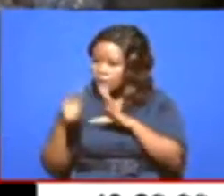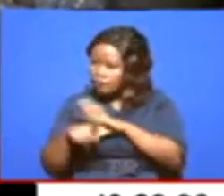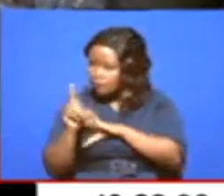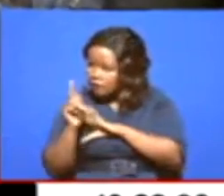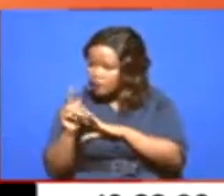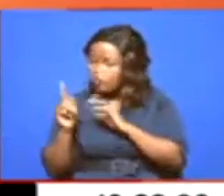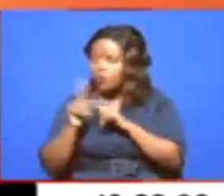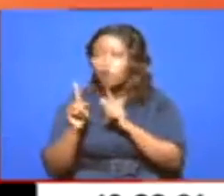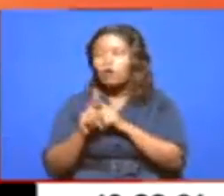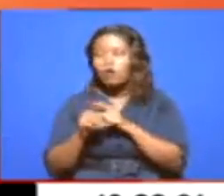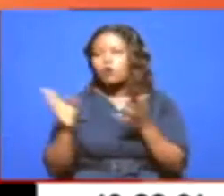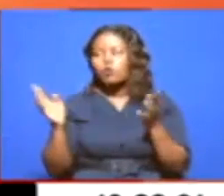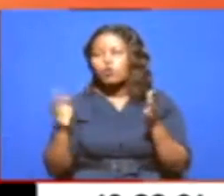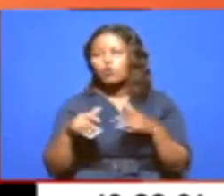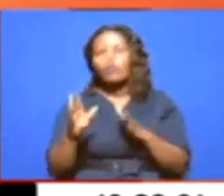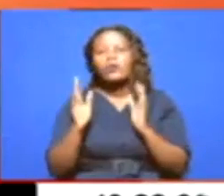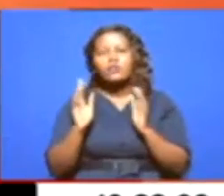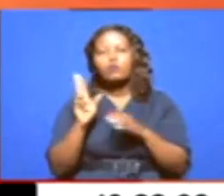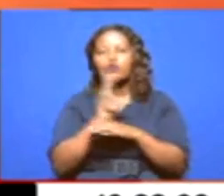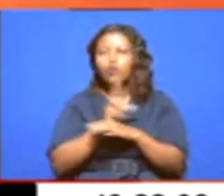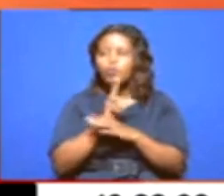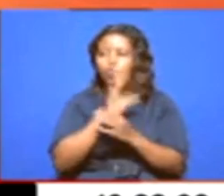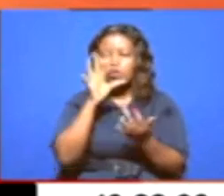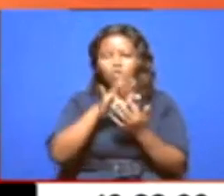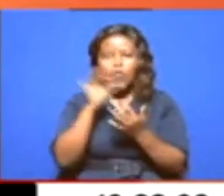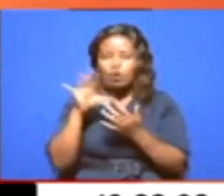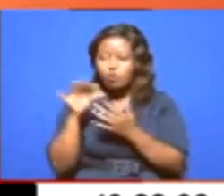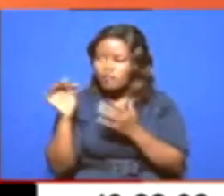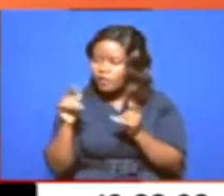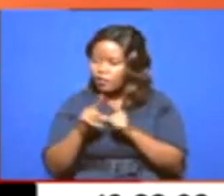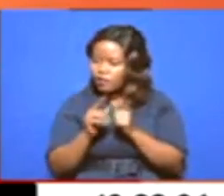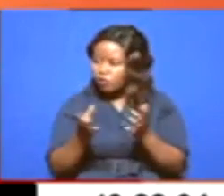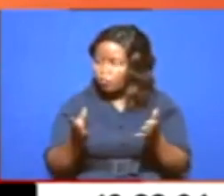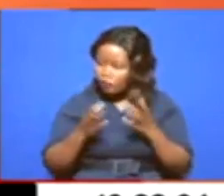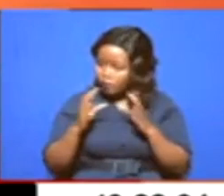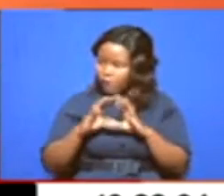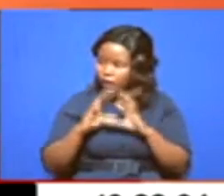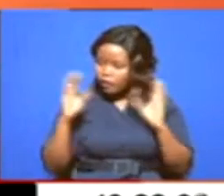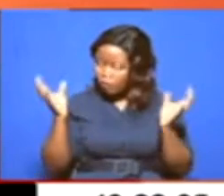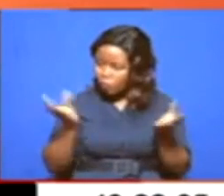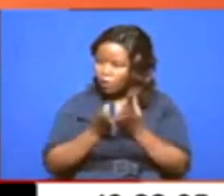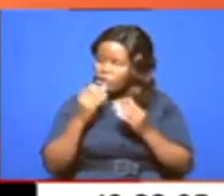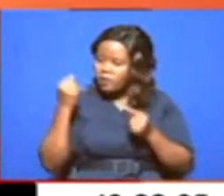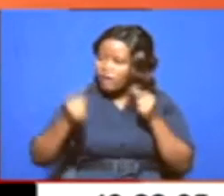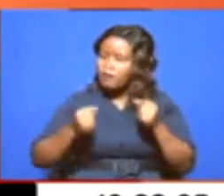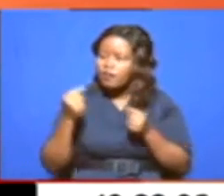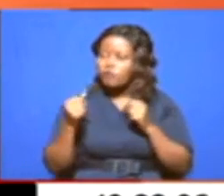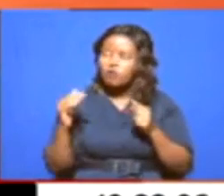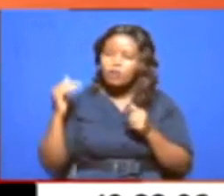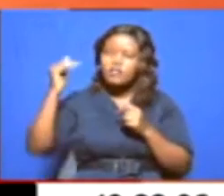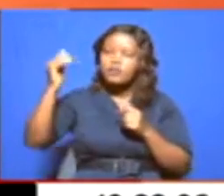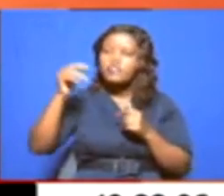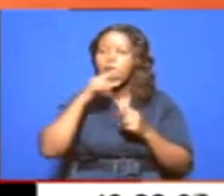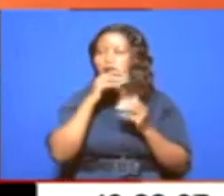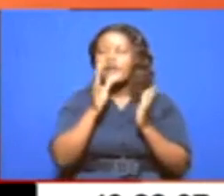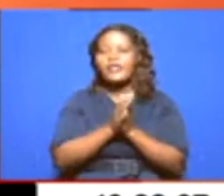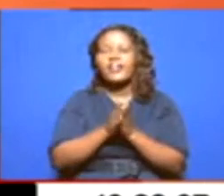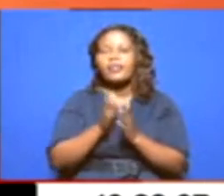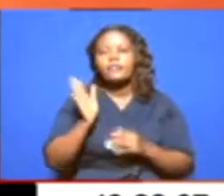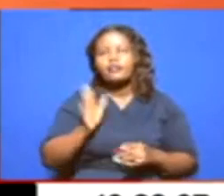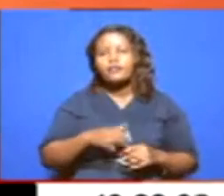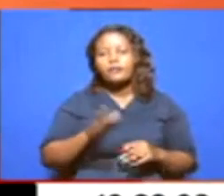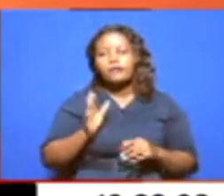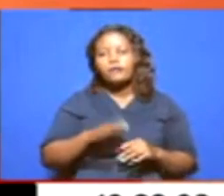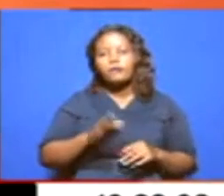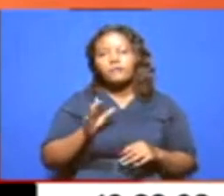select, as required by World Athletics, for the senior men and the senior women. That's the first.